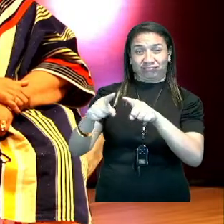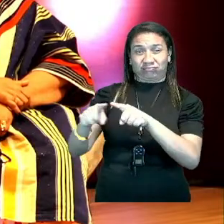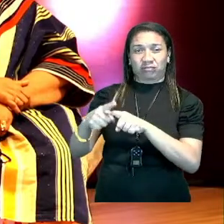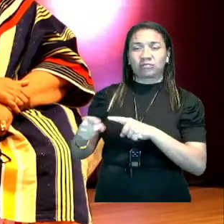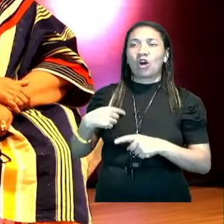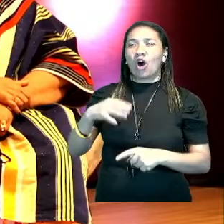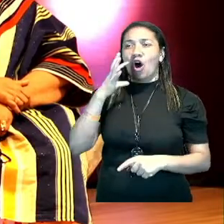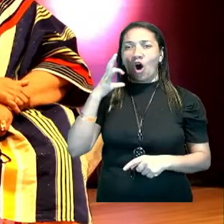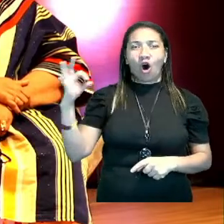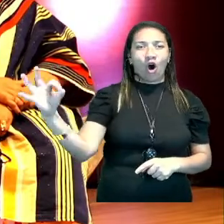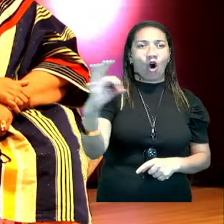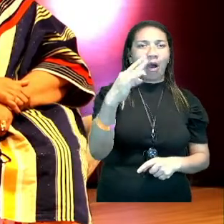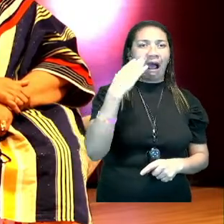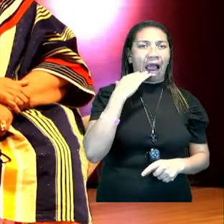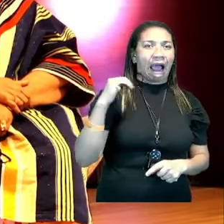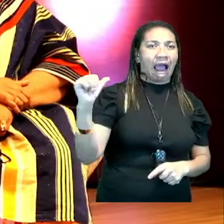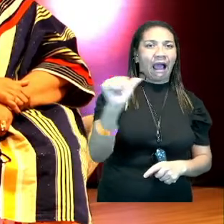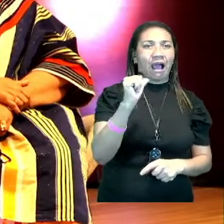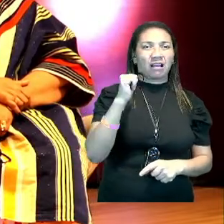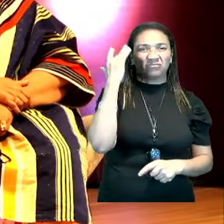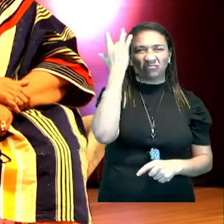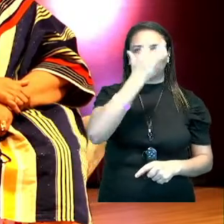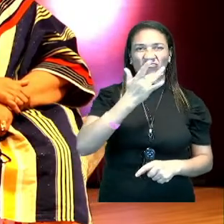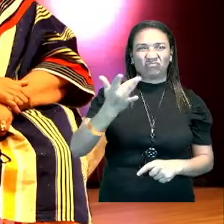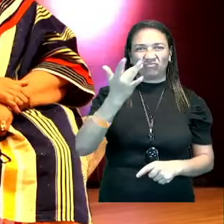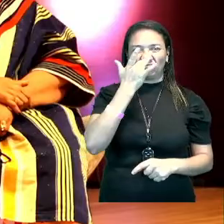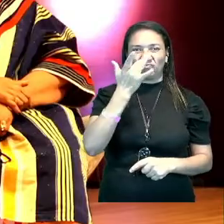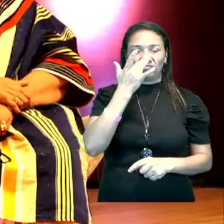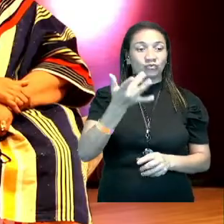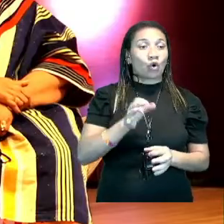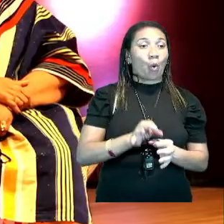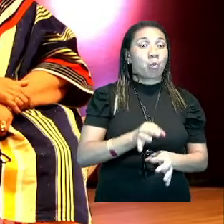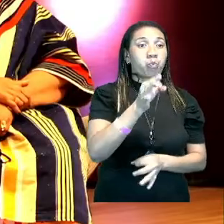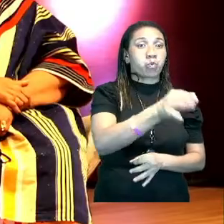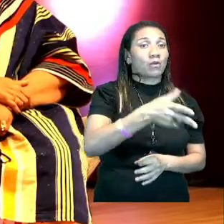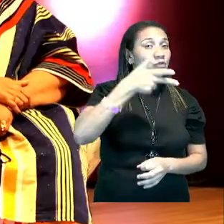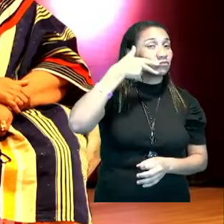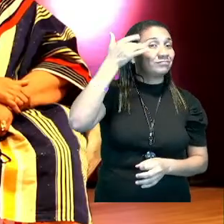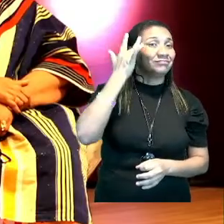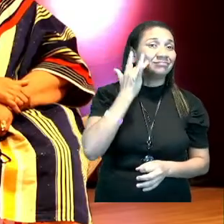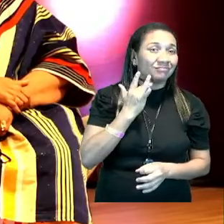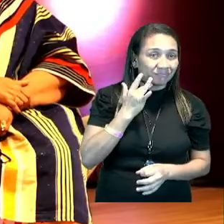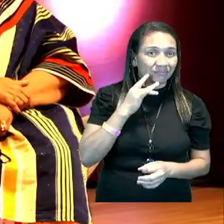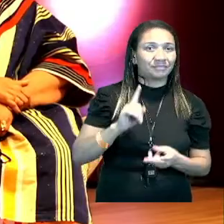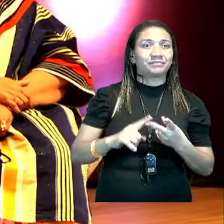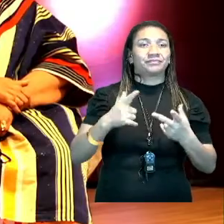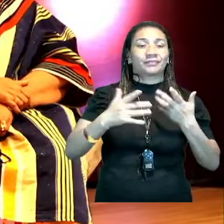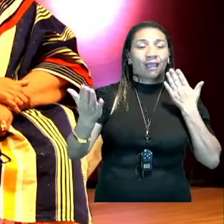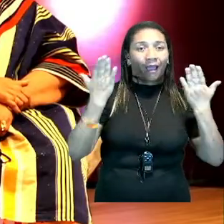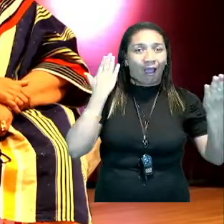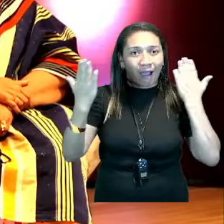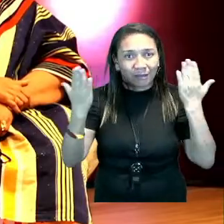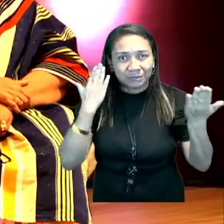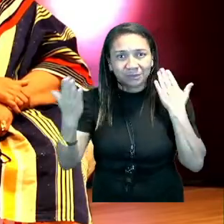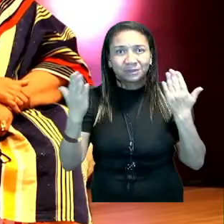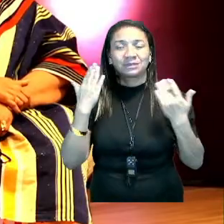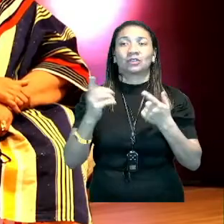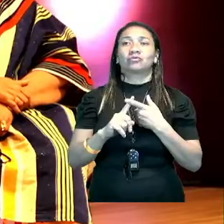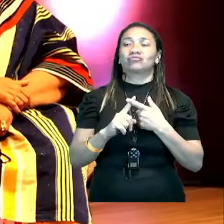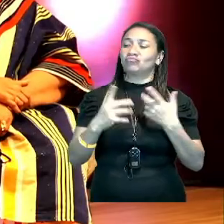diversity, as black men and women, as indigenous peoples and peasants and farmers,